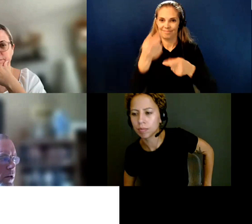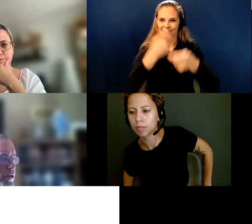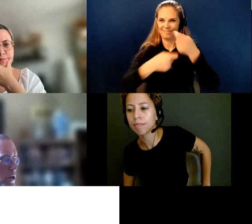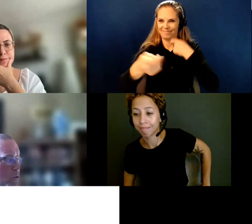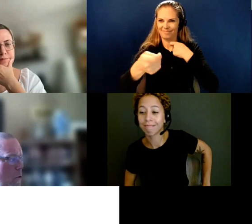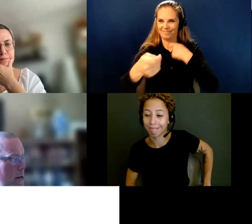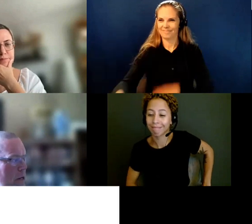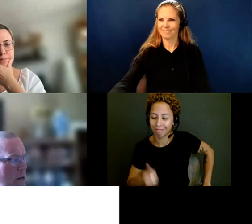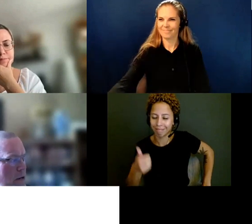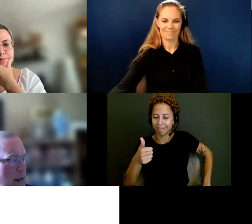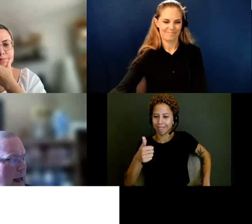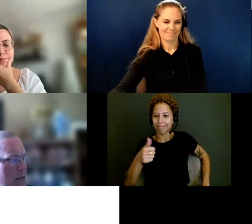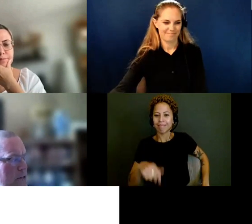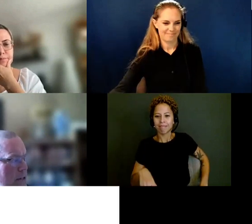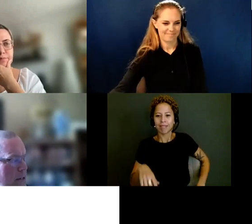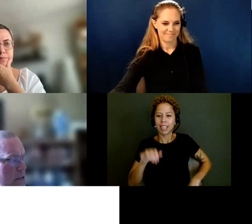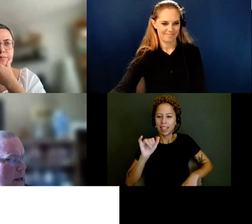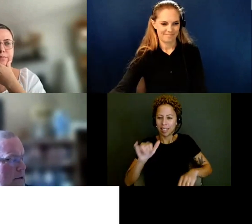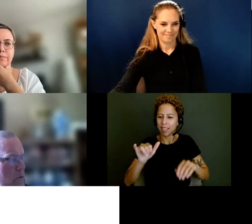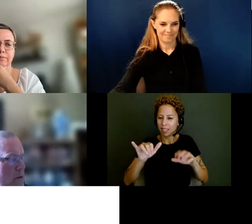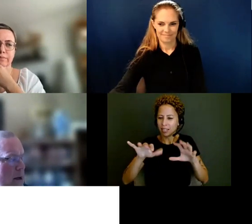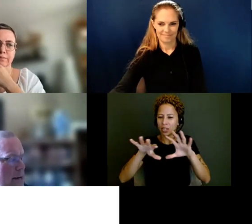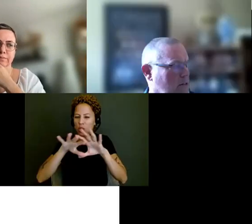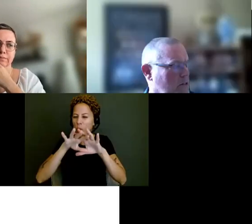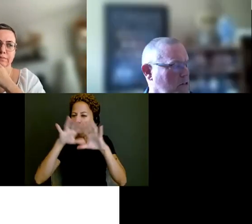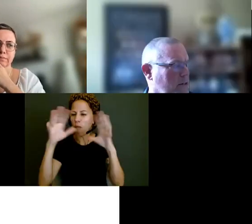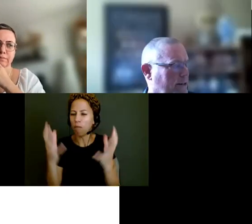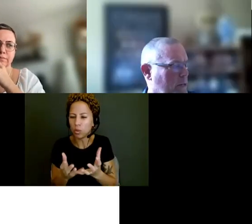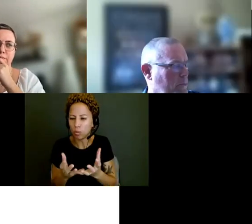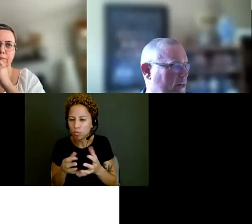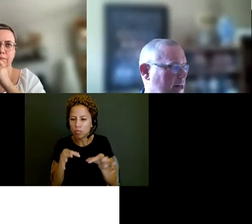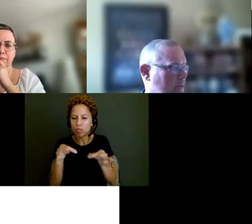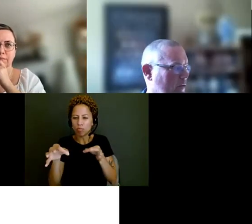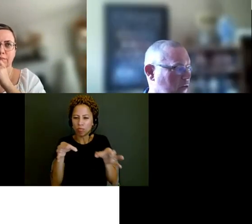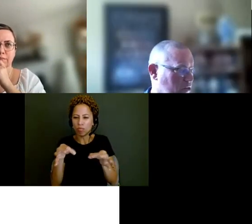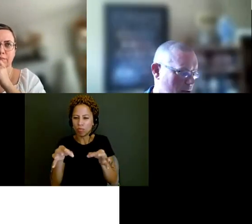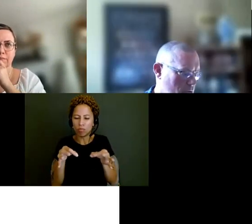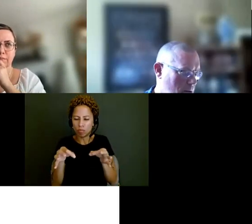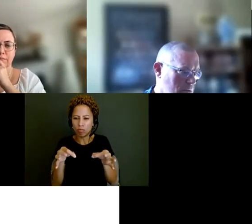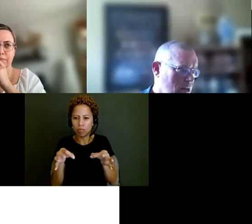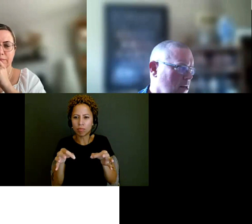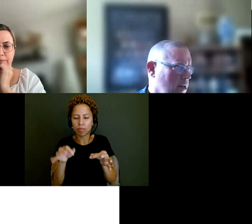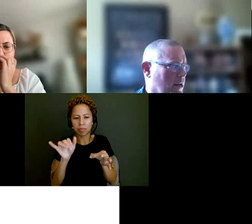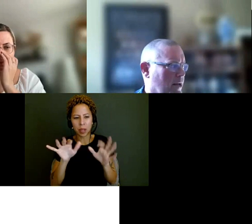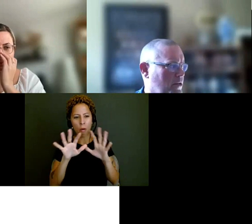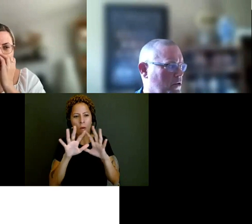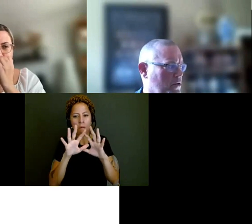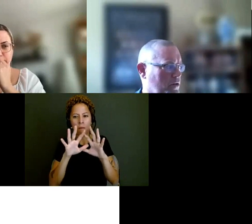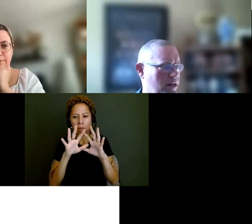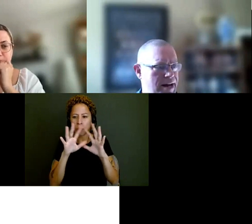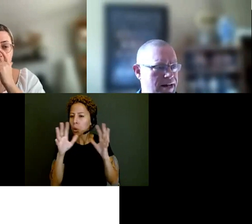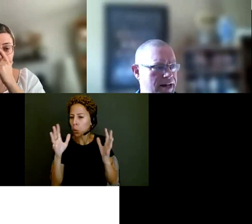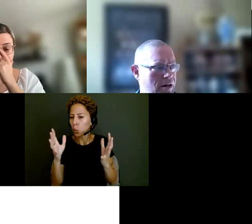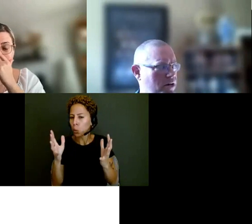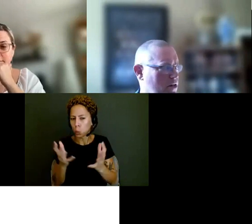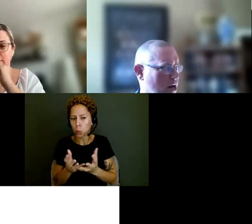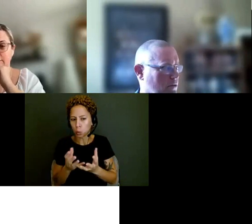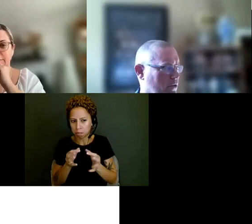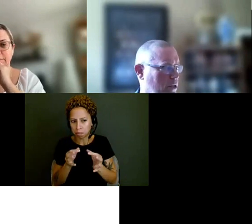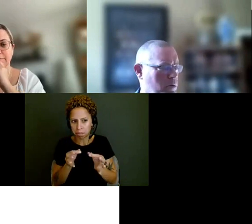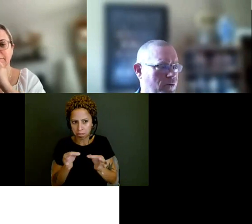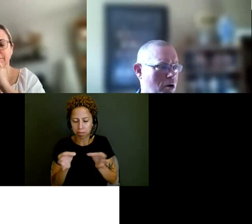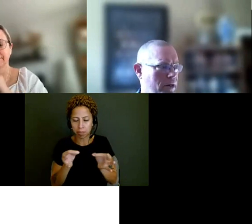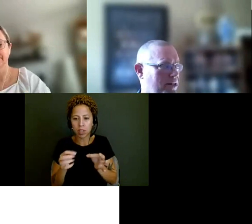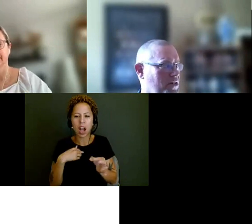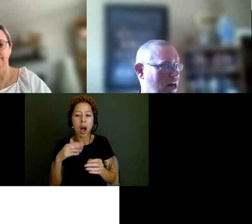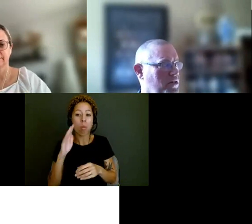overview. So what I'm going to do next is I'm going to provide just a little bit of a demo of the software. And so the idea here is not